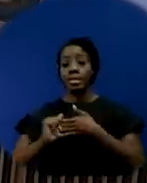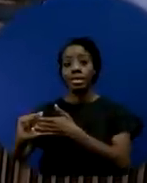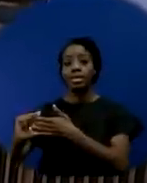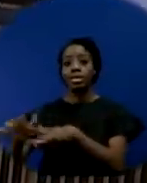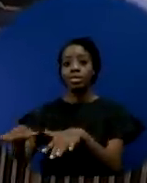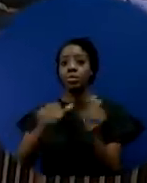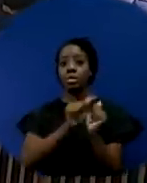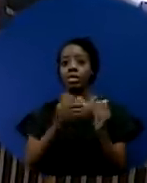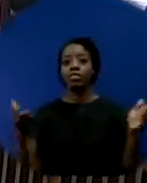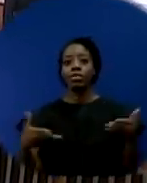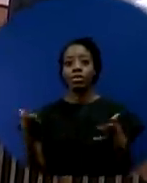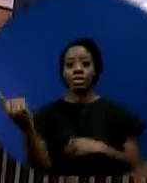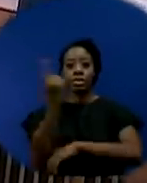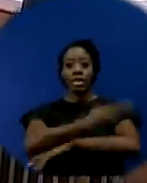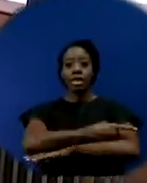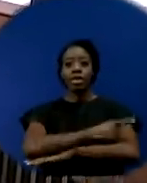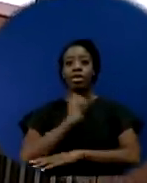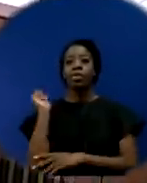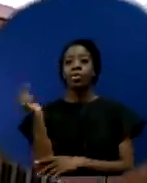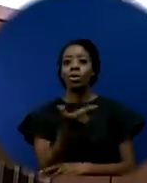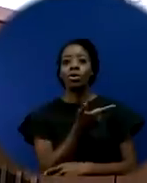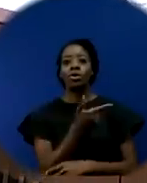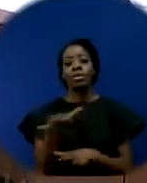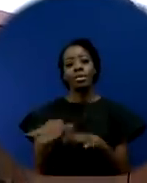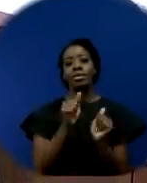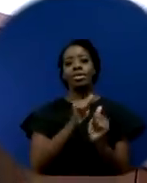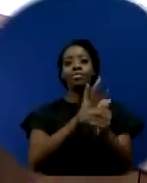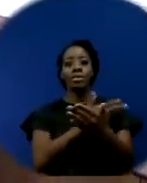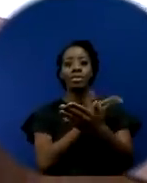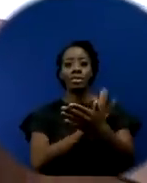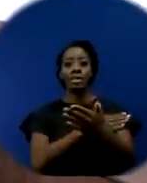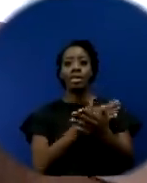from this place today, but we're all going to leave singing,